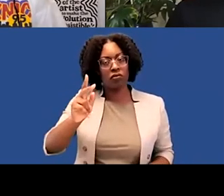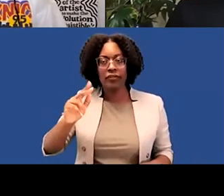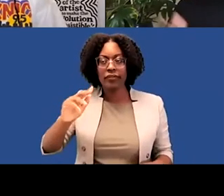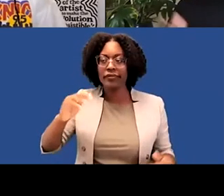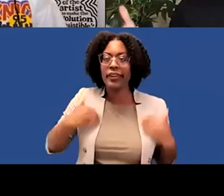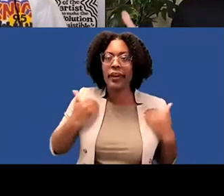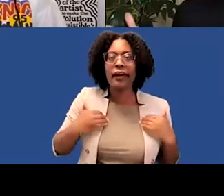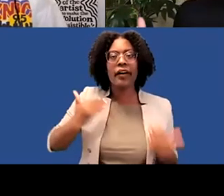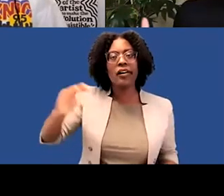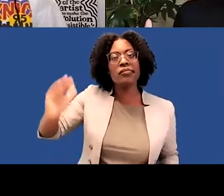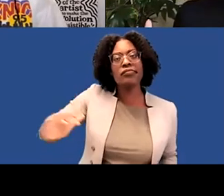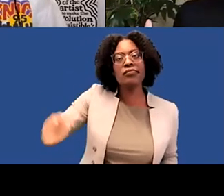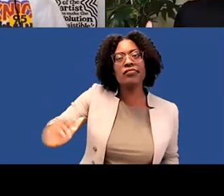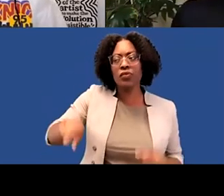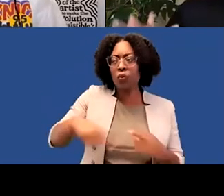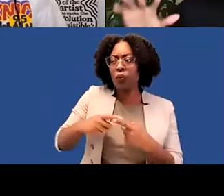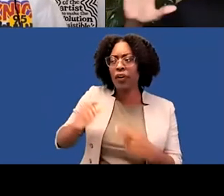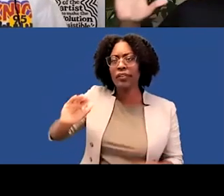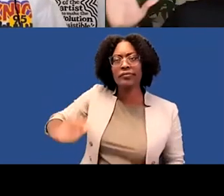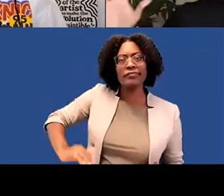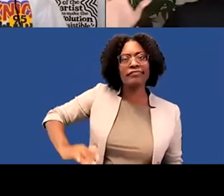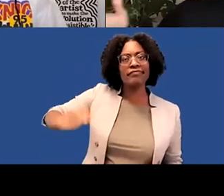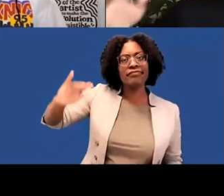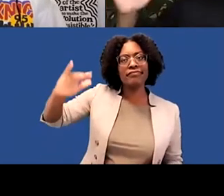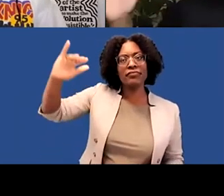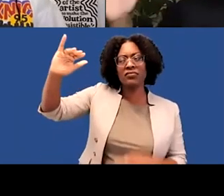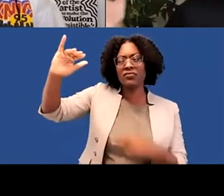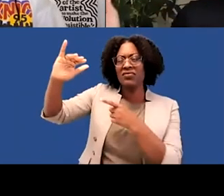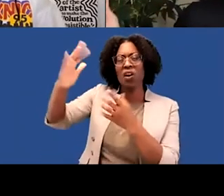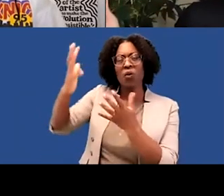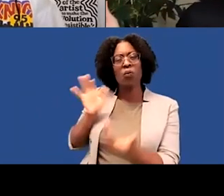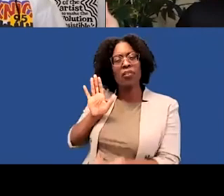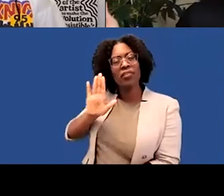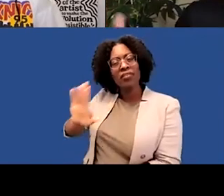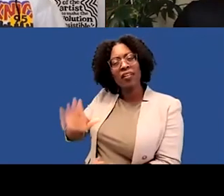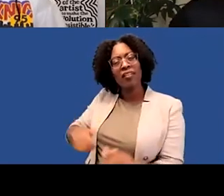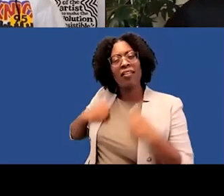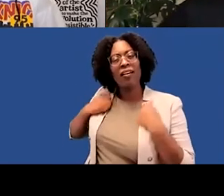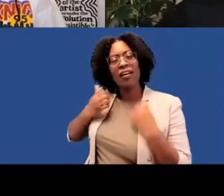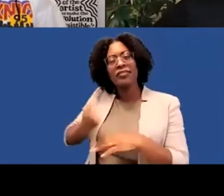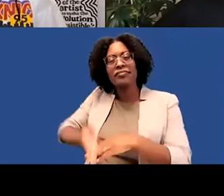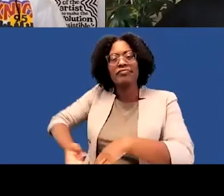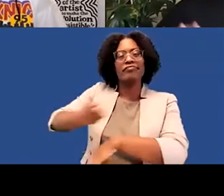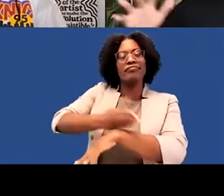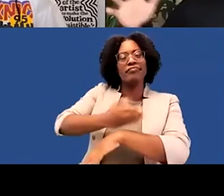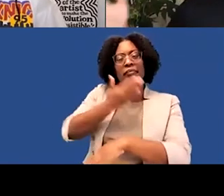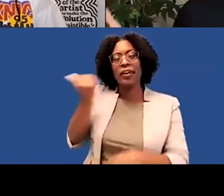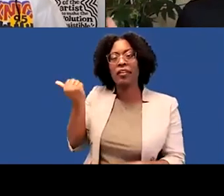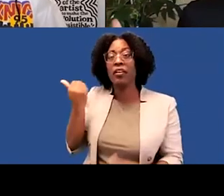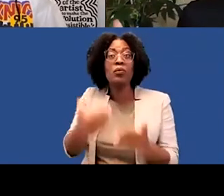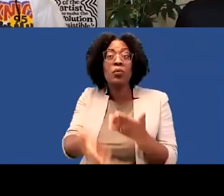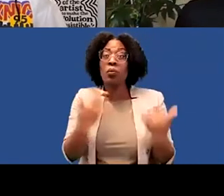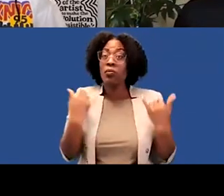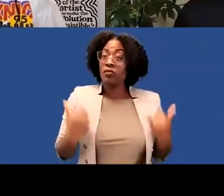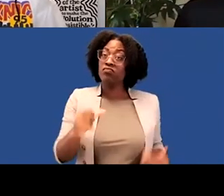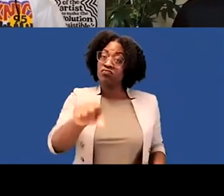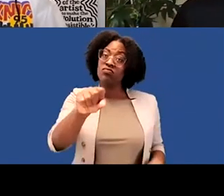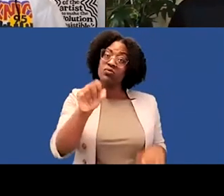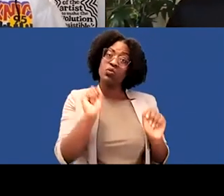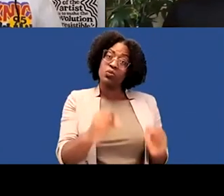You know, even though we're in a time where there's more like visibility than ever or more access than